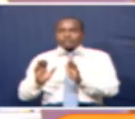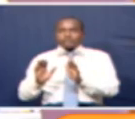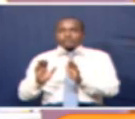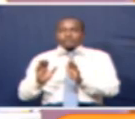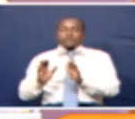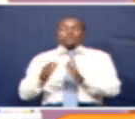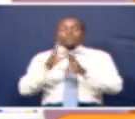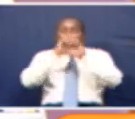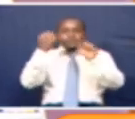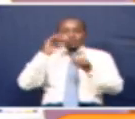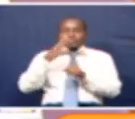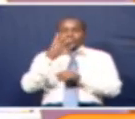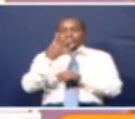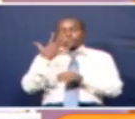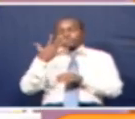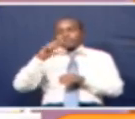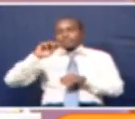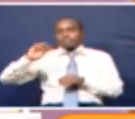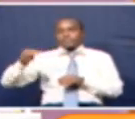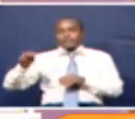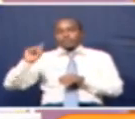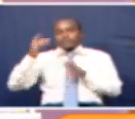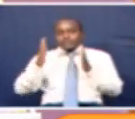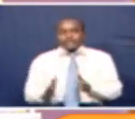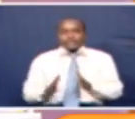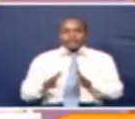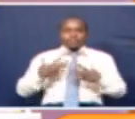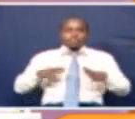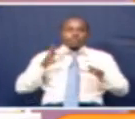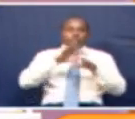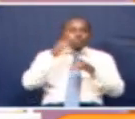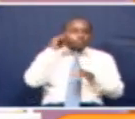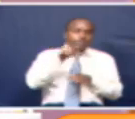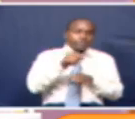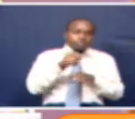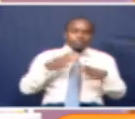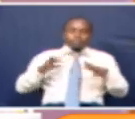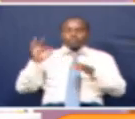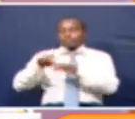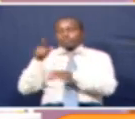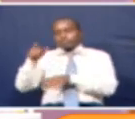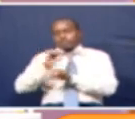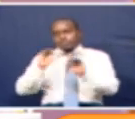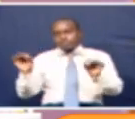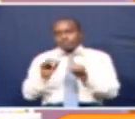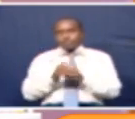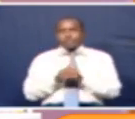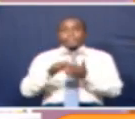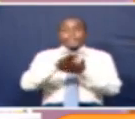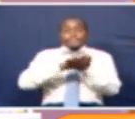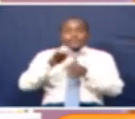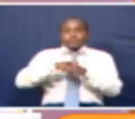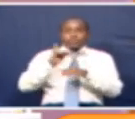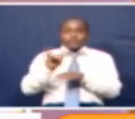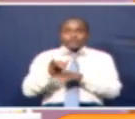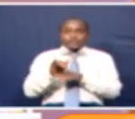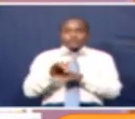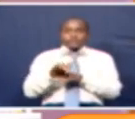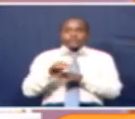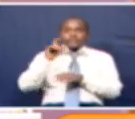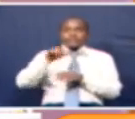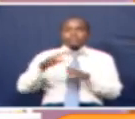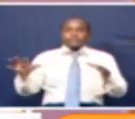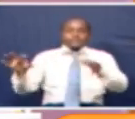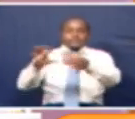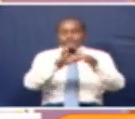45 million Kenyans, whether those who voted for him, those who didn't vote for him. And based on that, he must